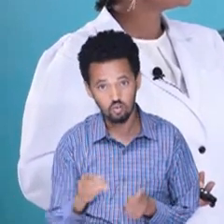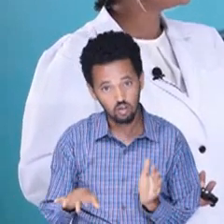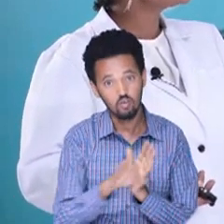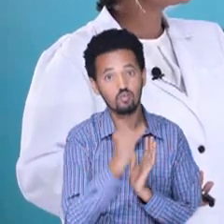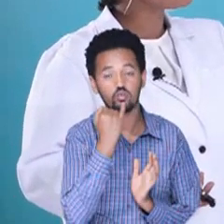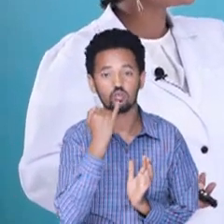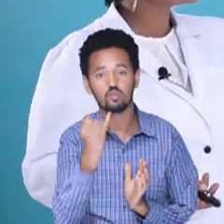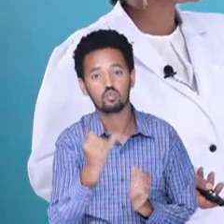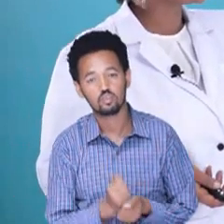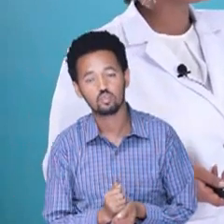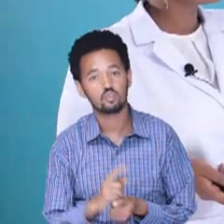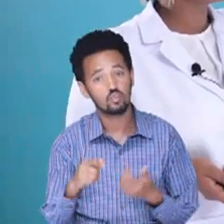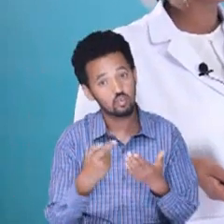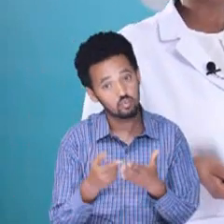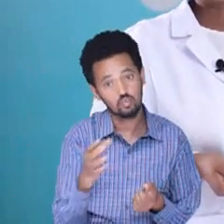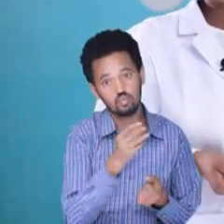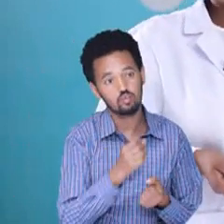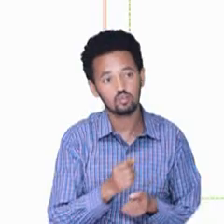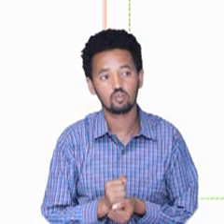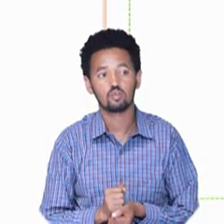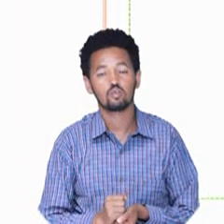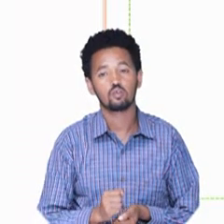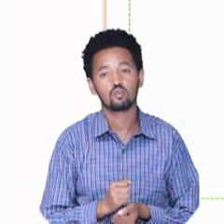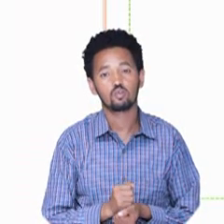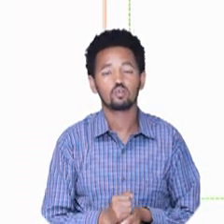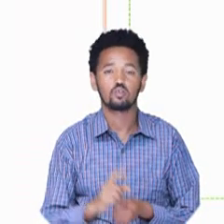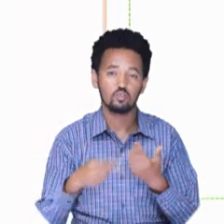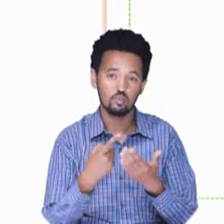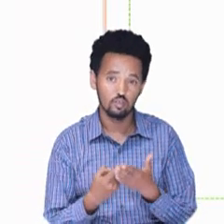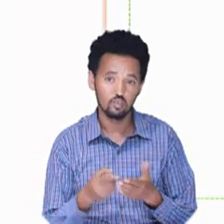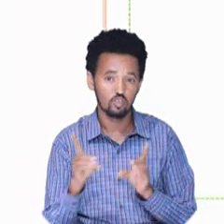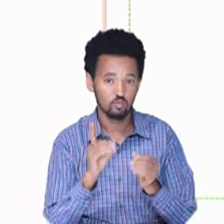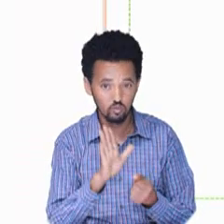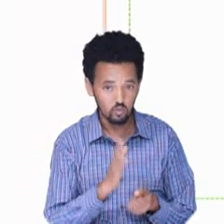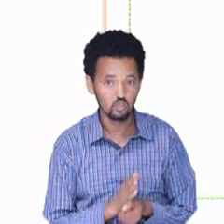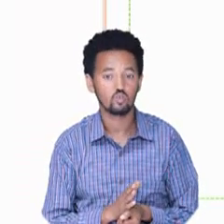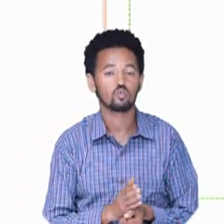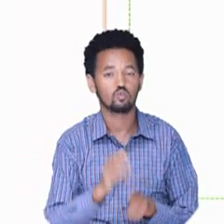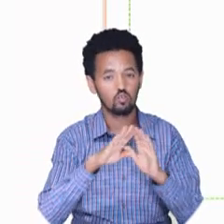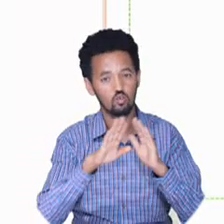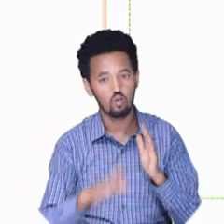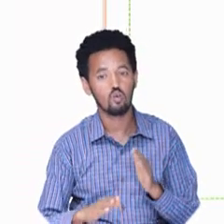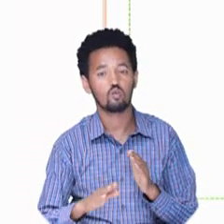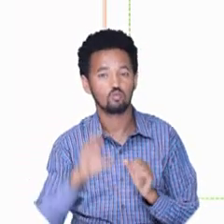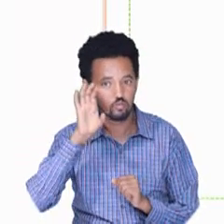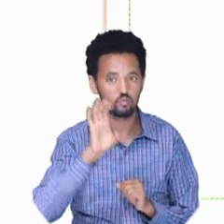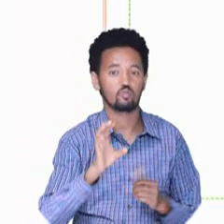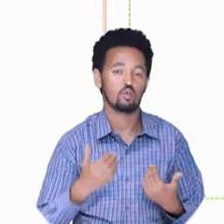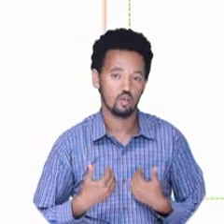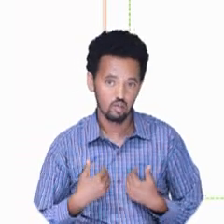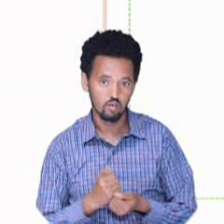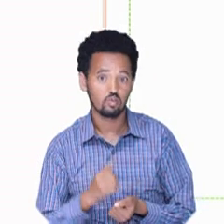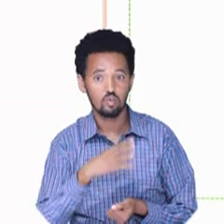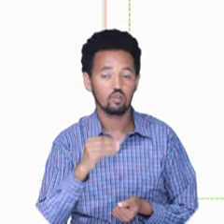is deltic mosses and mangrove swamps. This is due to the low pressure force along their